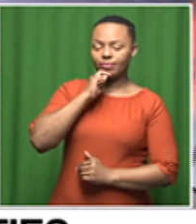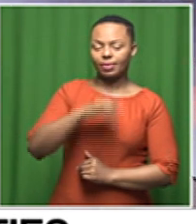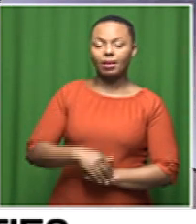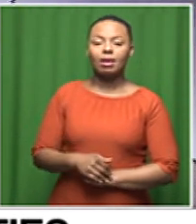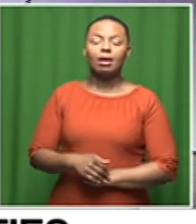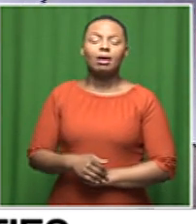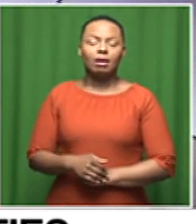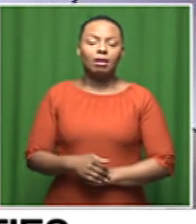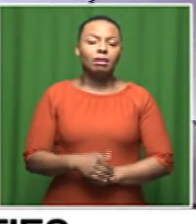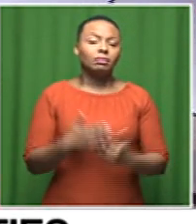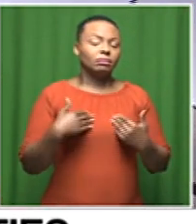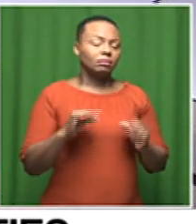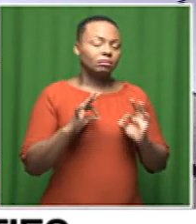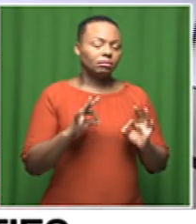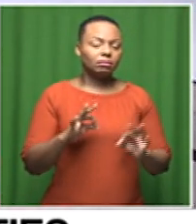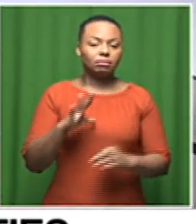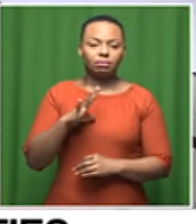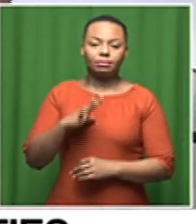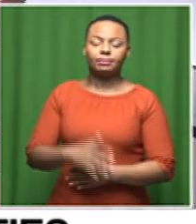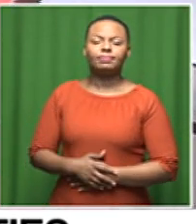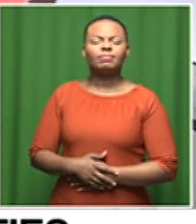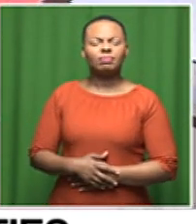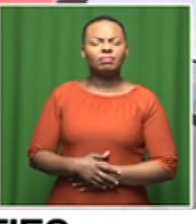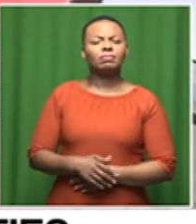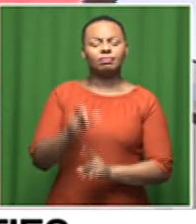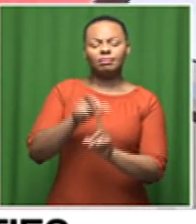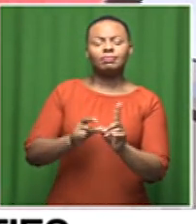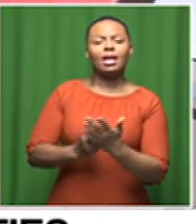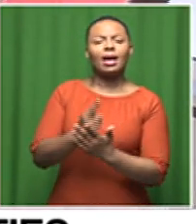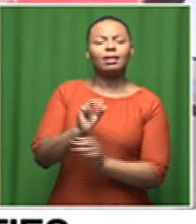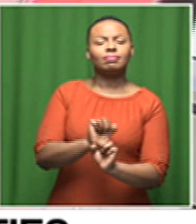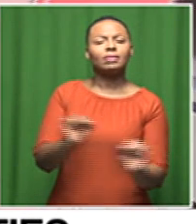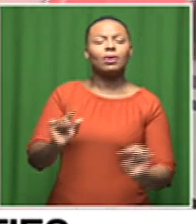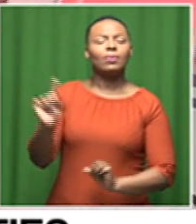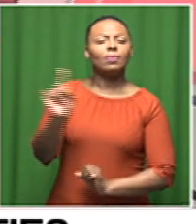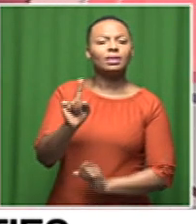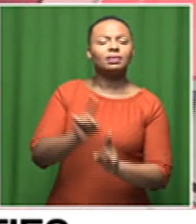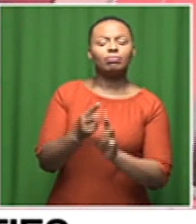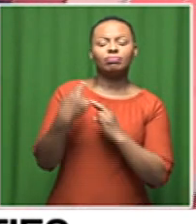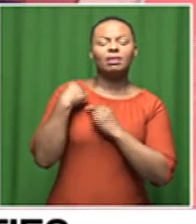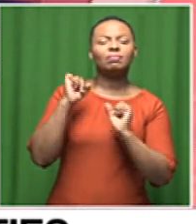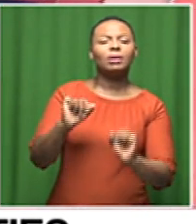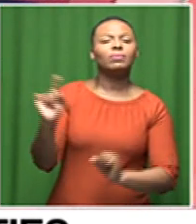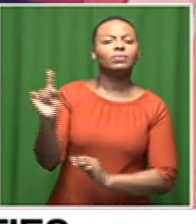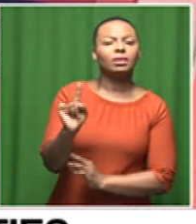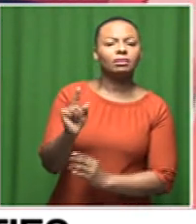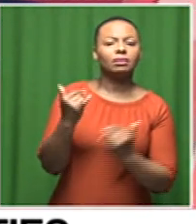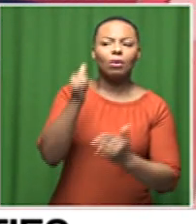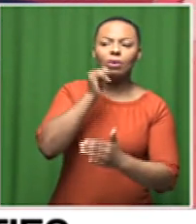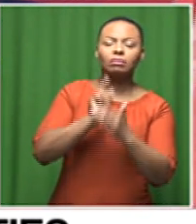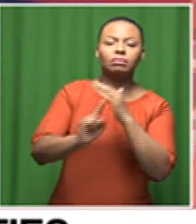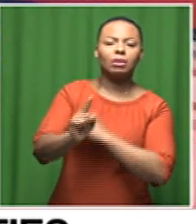ma is I want to find out, are patients informed about what their rights as well as responsibilities are when they go to health